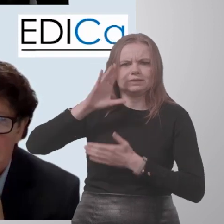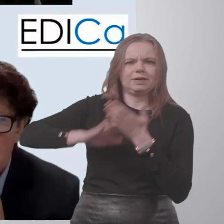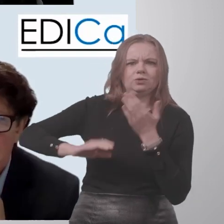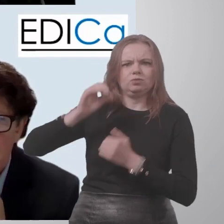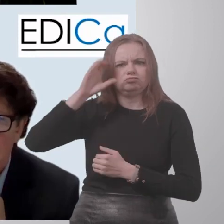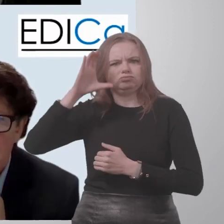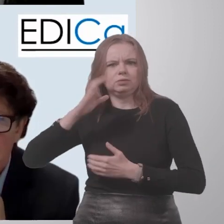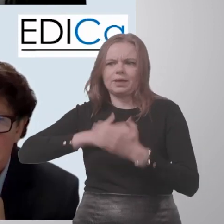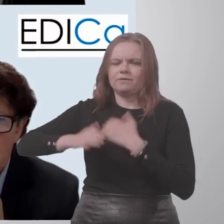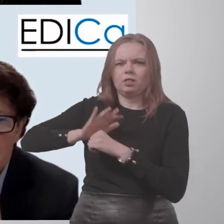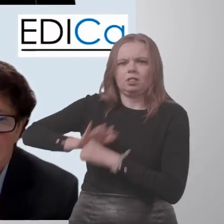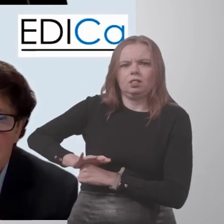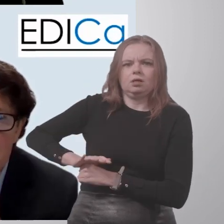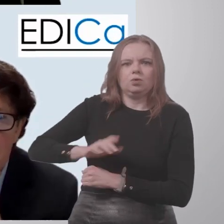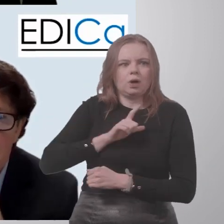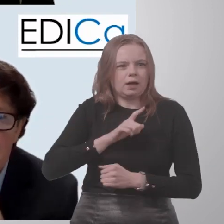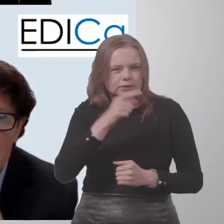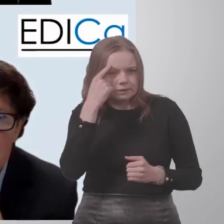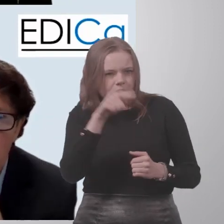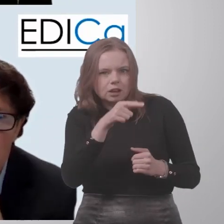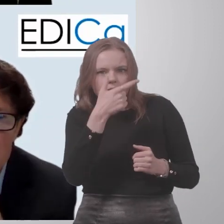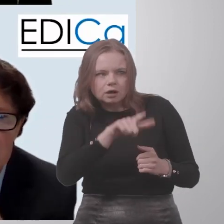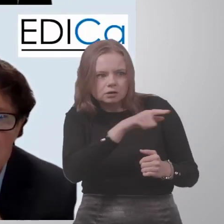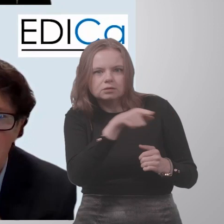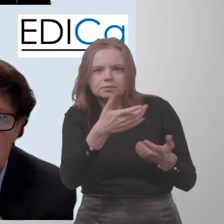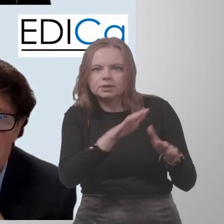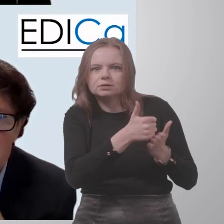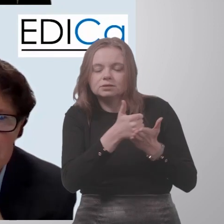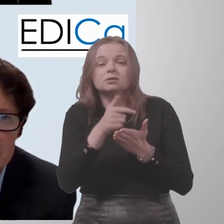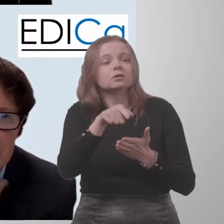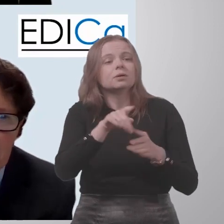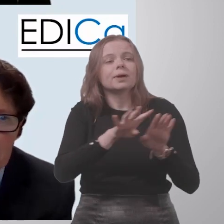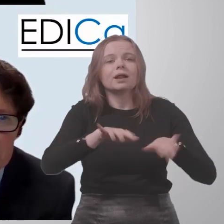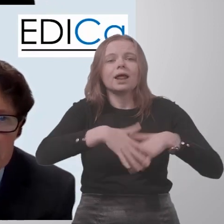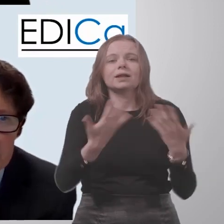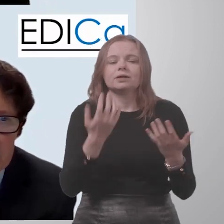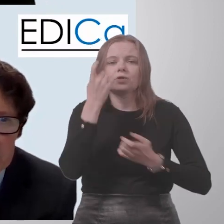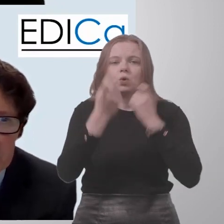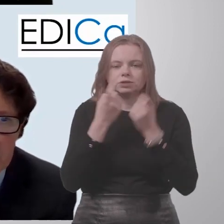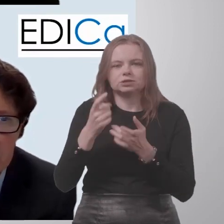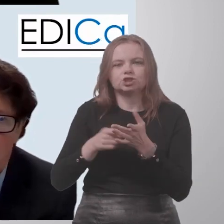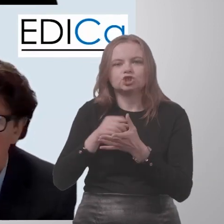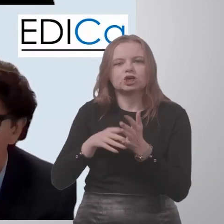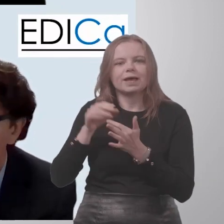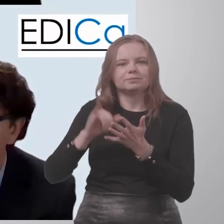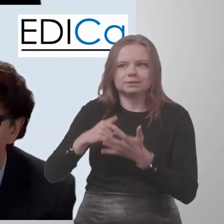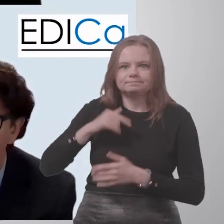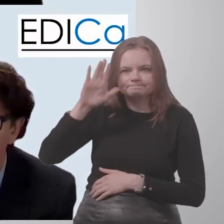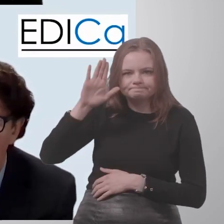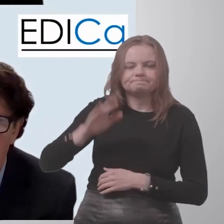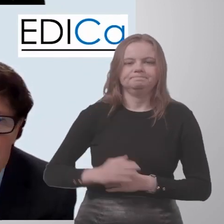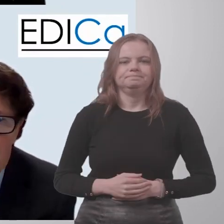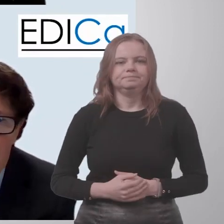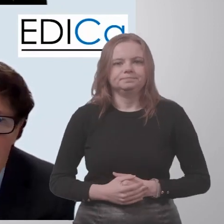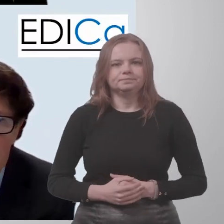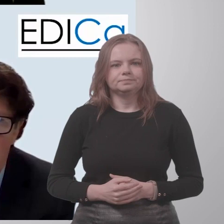panel have any thoughts on this? Do you want me to take this one? I'm the the third person not to have